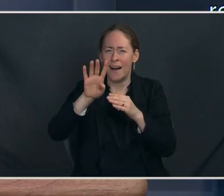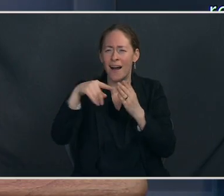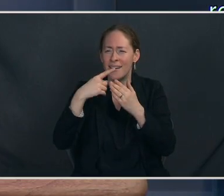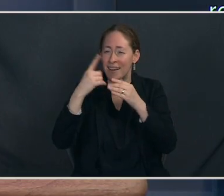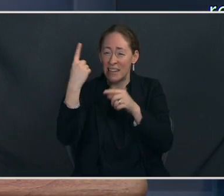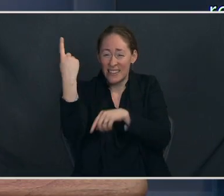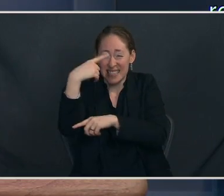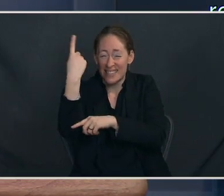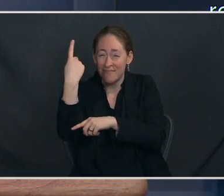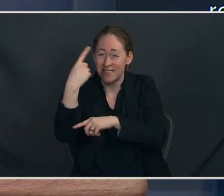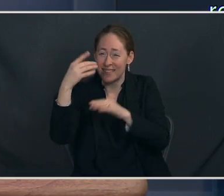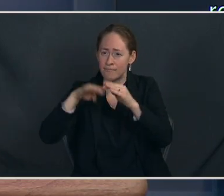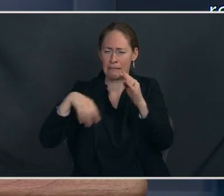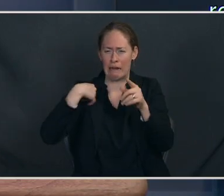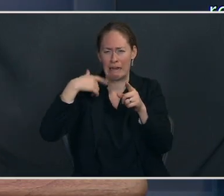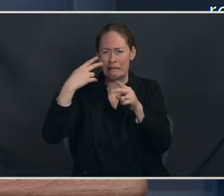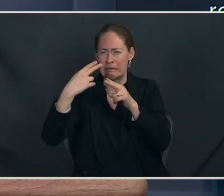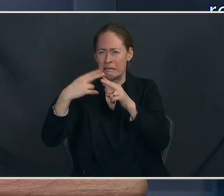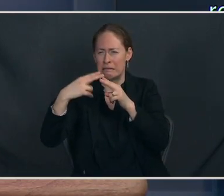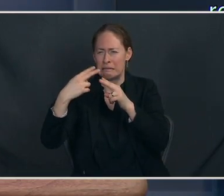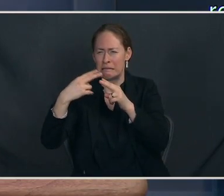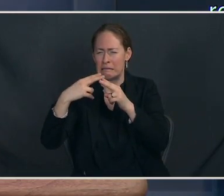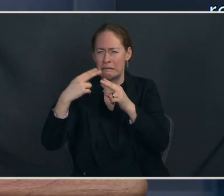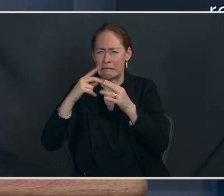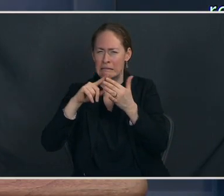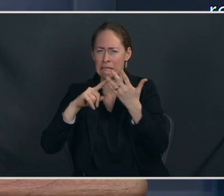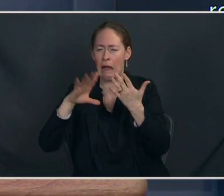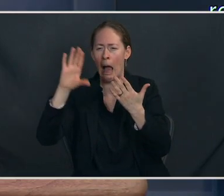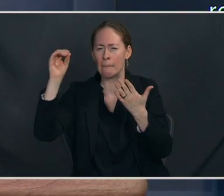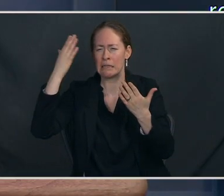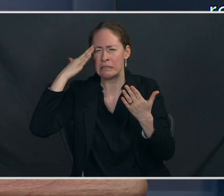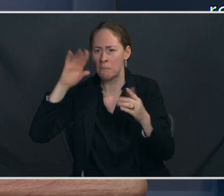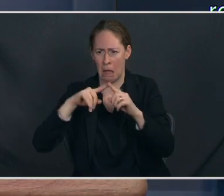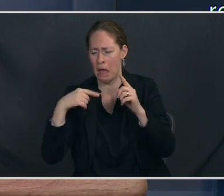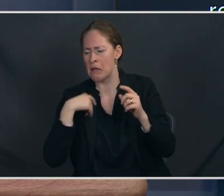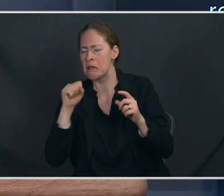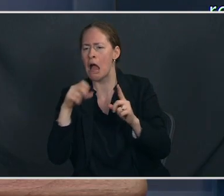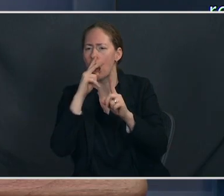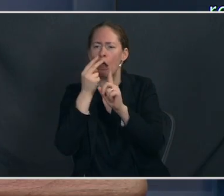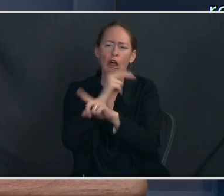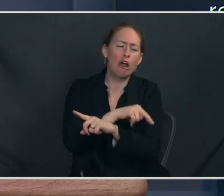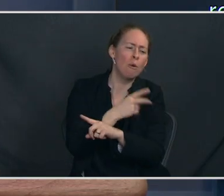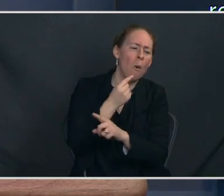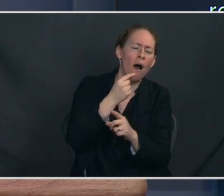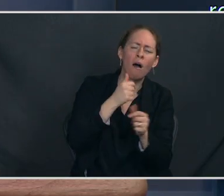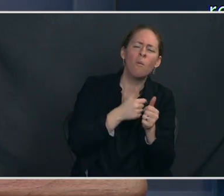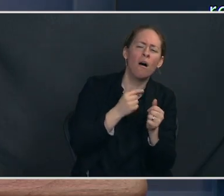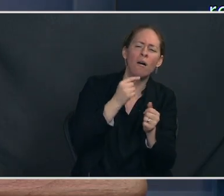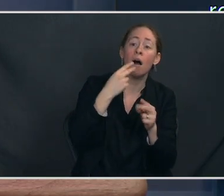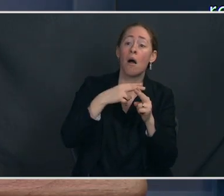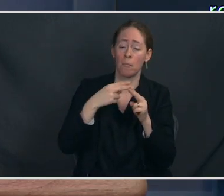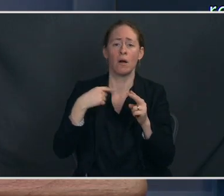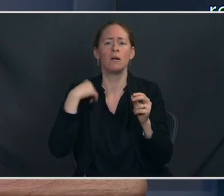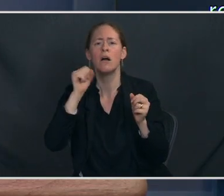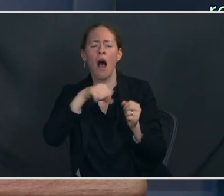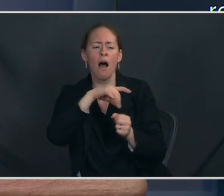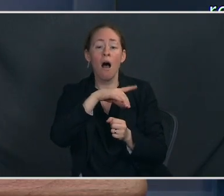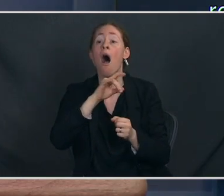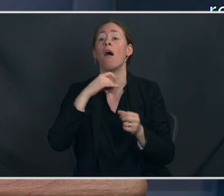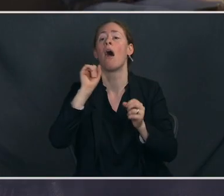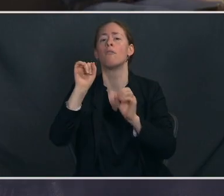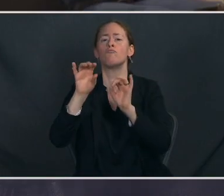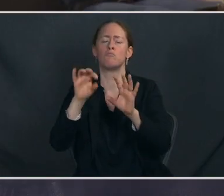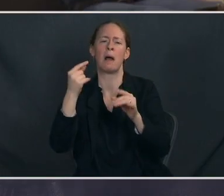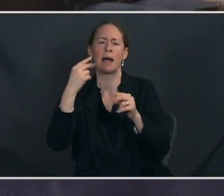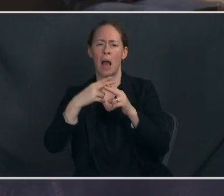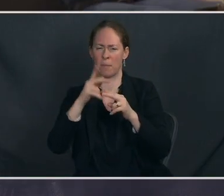to kind of preview or read out for you, but I'm sure we can follow up and see if there's more specifics to to provide on the specific companies. The Department of